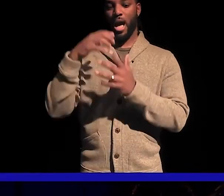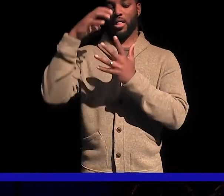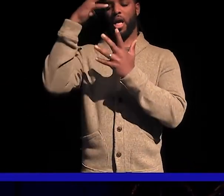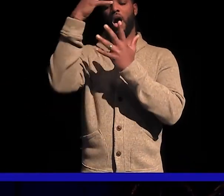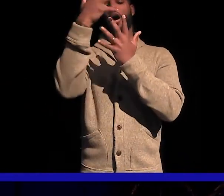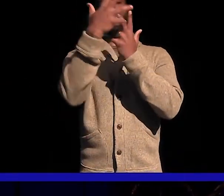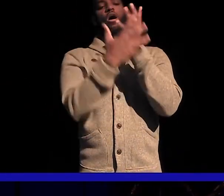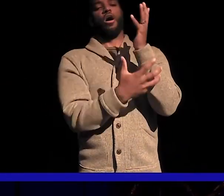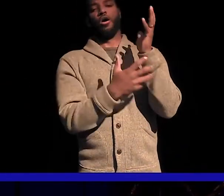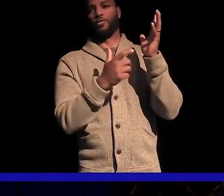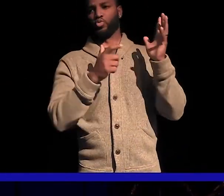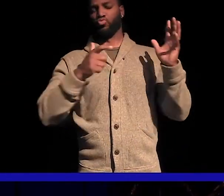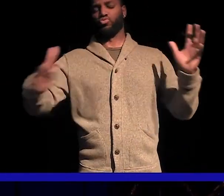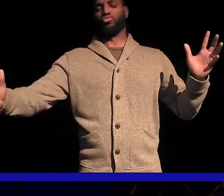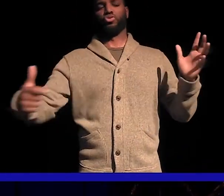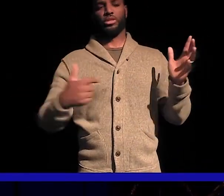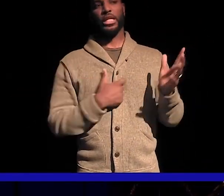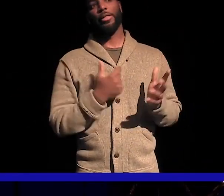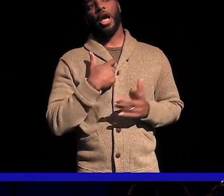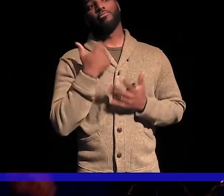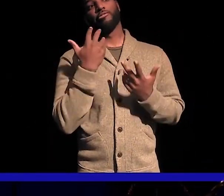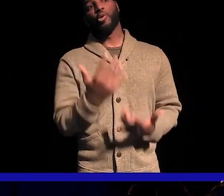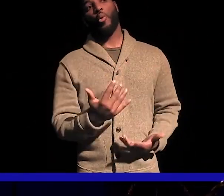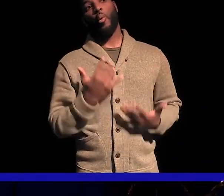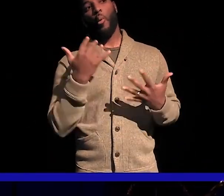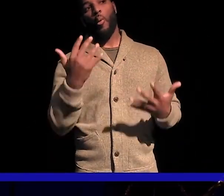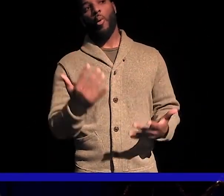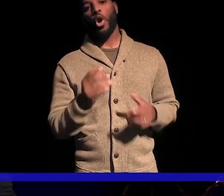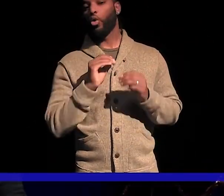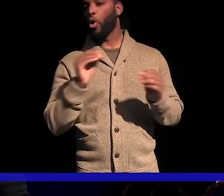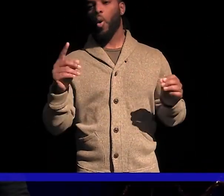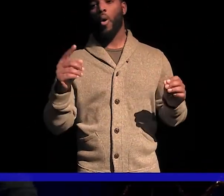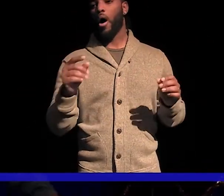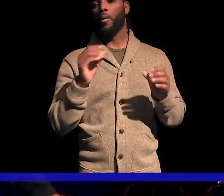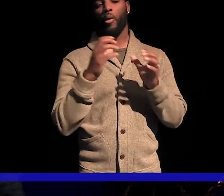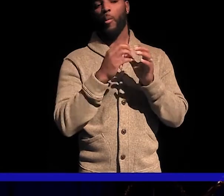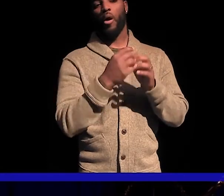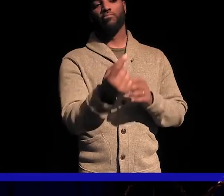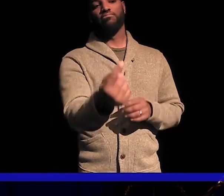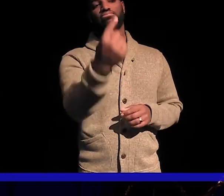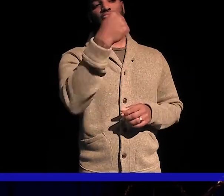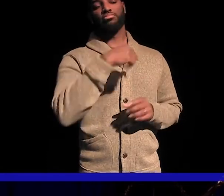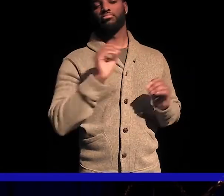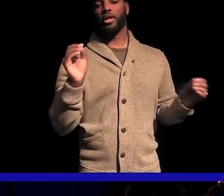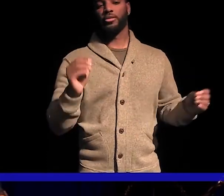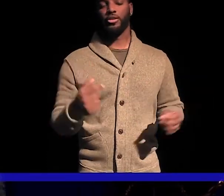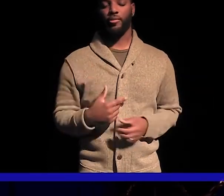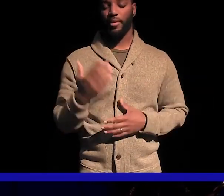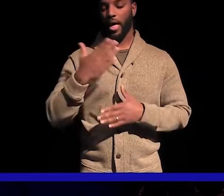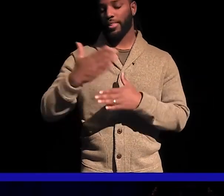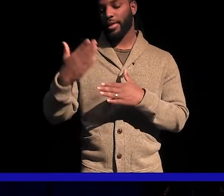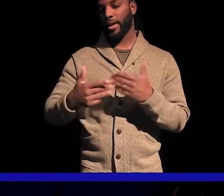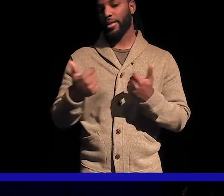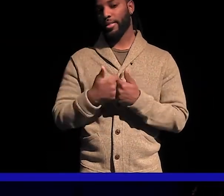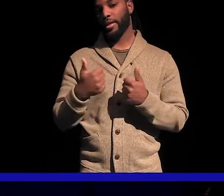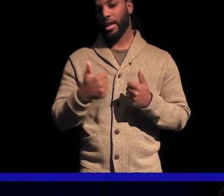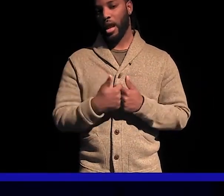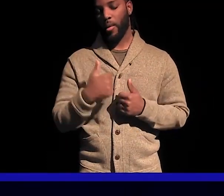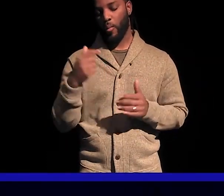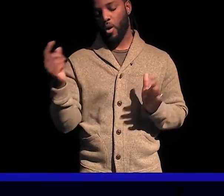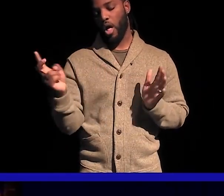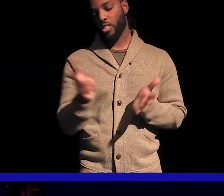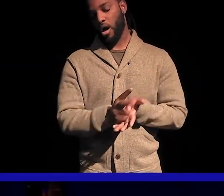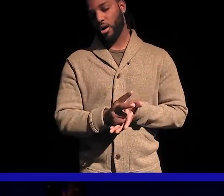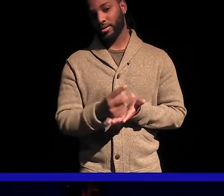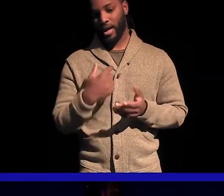waiting there, it seemed like the whole day nobody would hit a ball to right field. Here I am at the end of the game, we lost, and I have